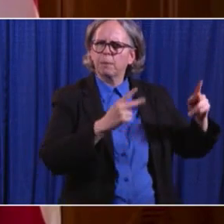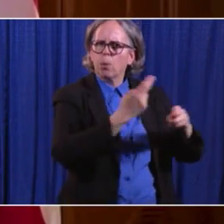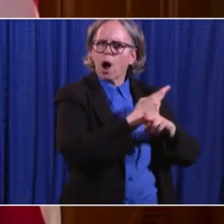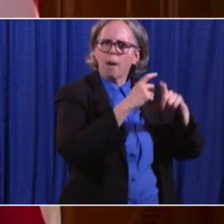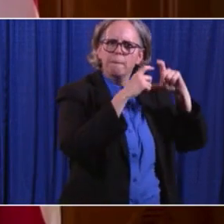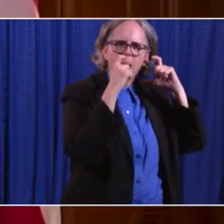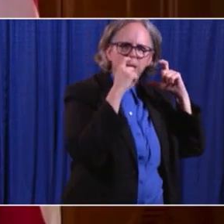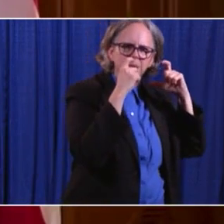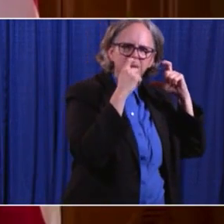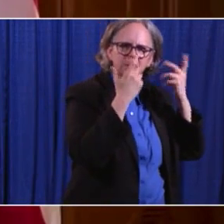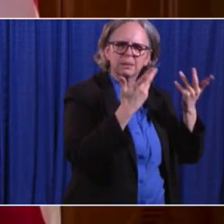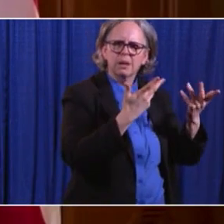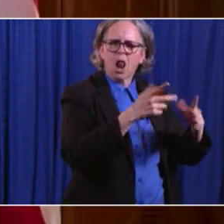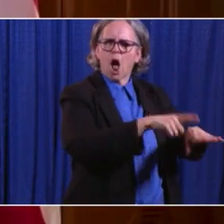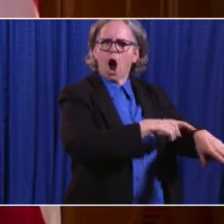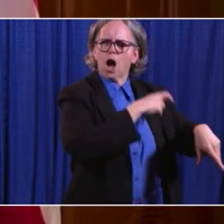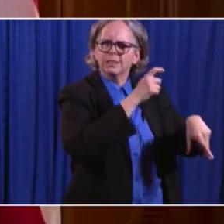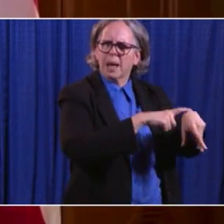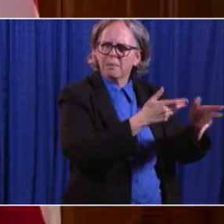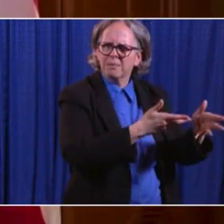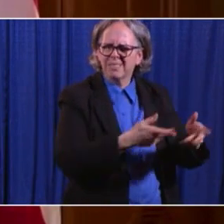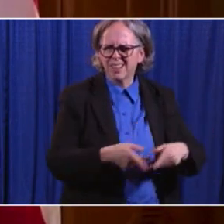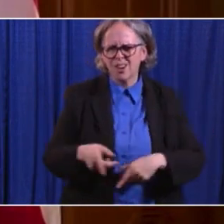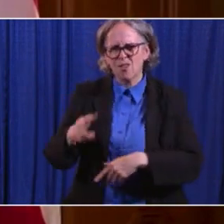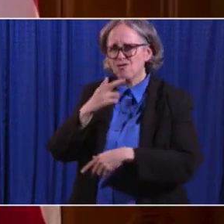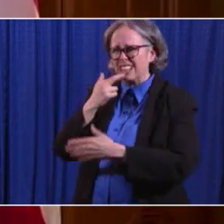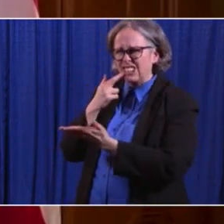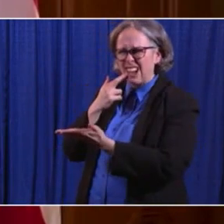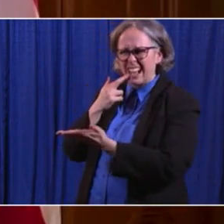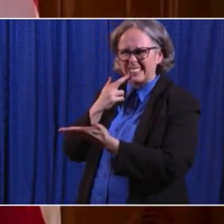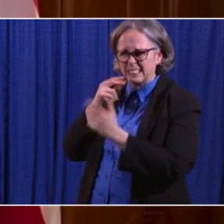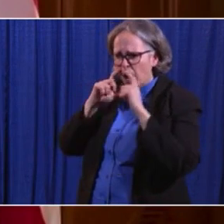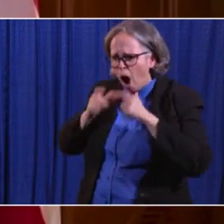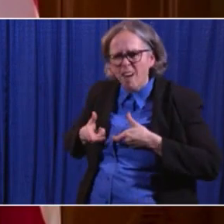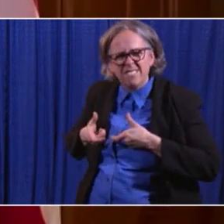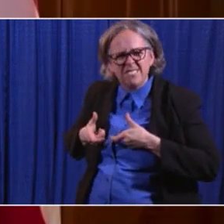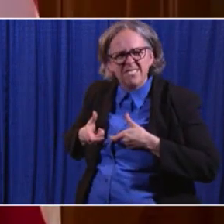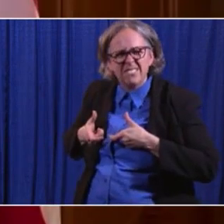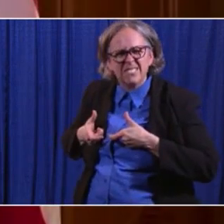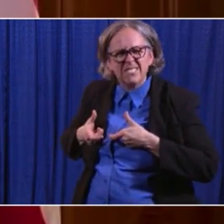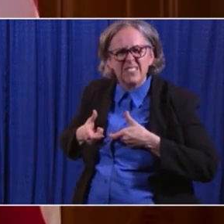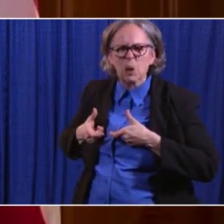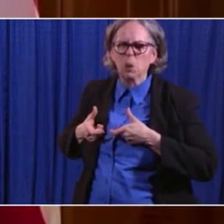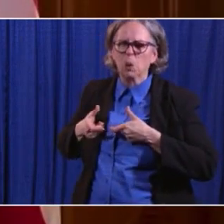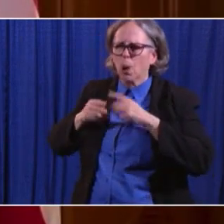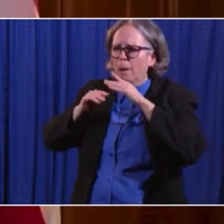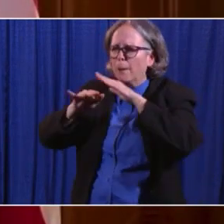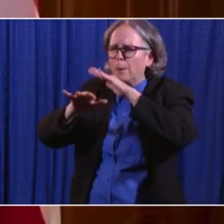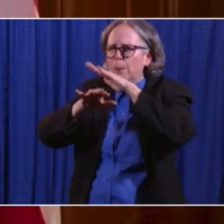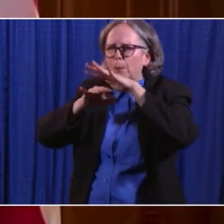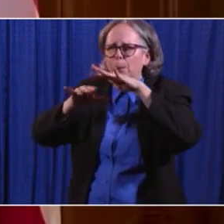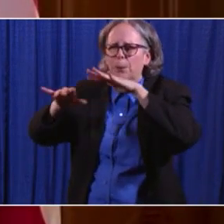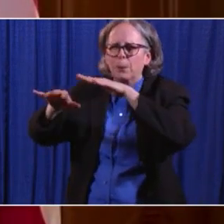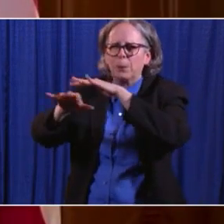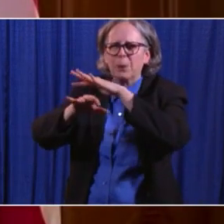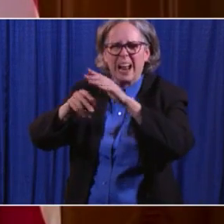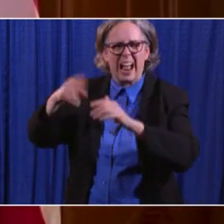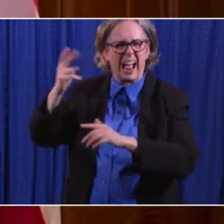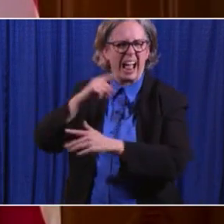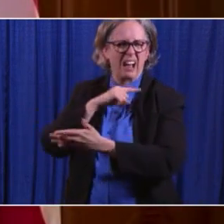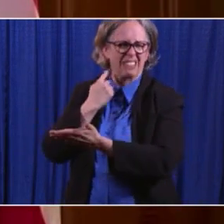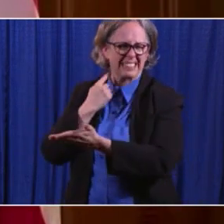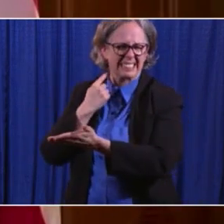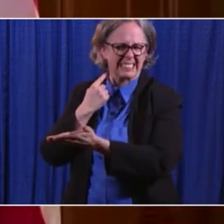there. You go into a bar or restaurant, obviously people will take that off as they are eating. And so that is